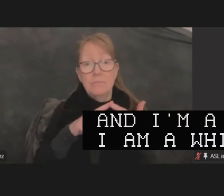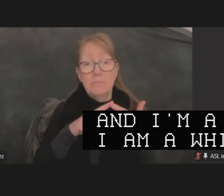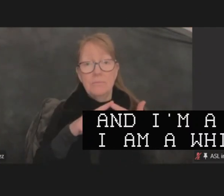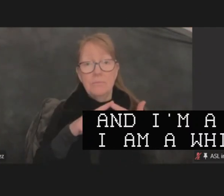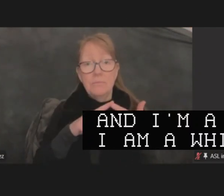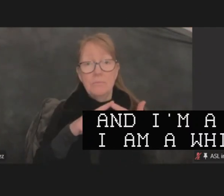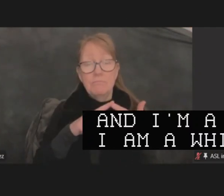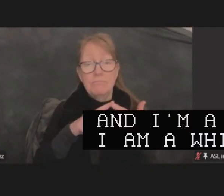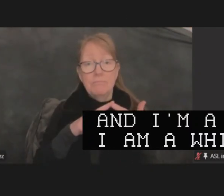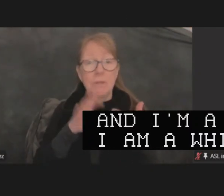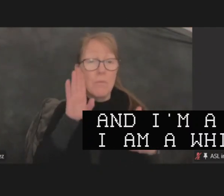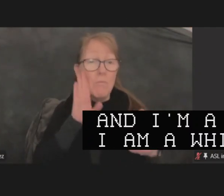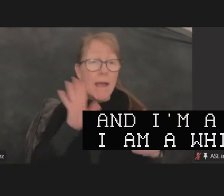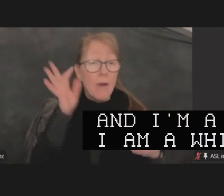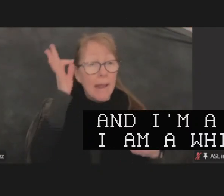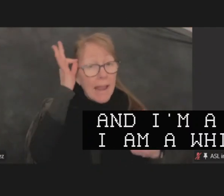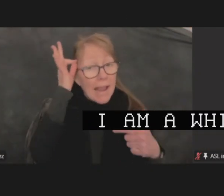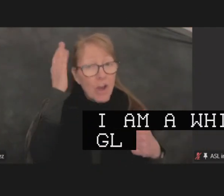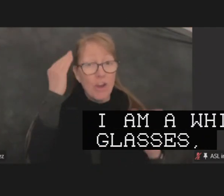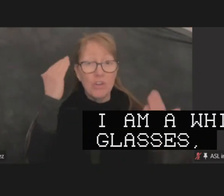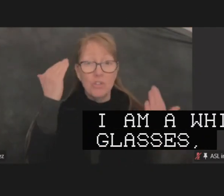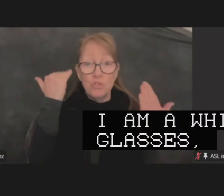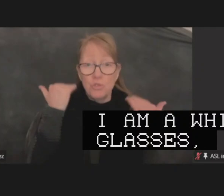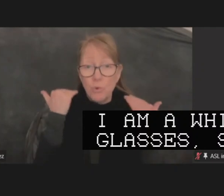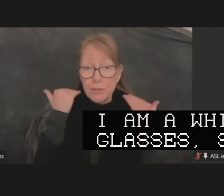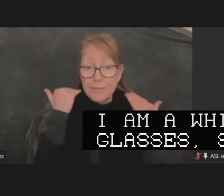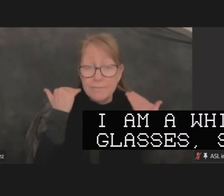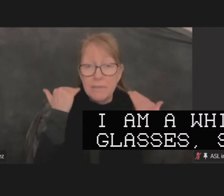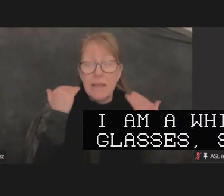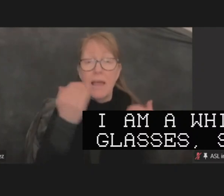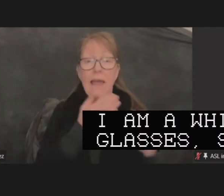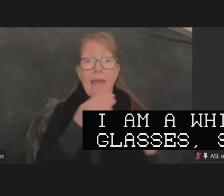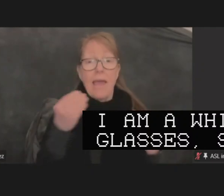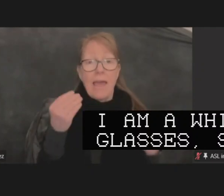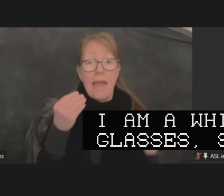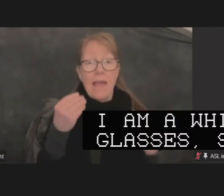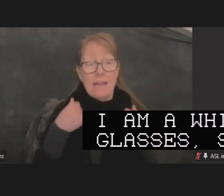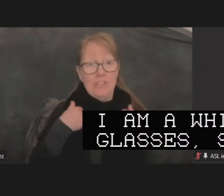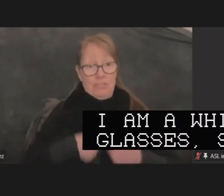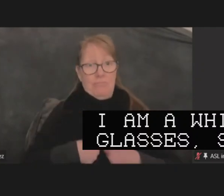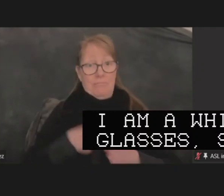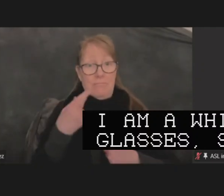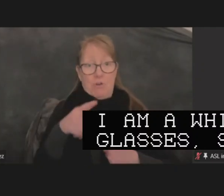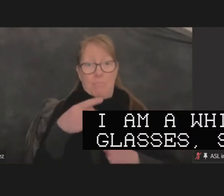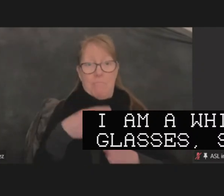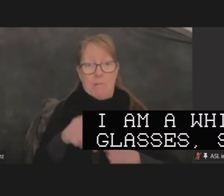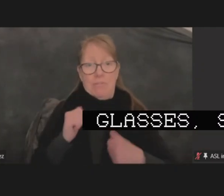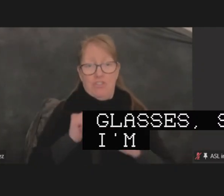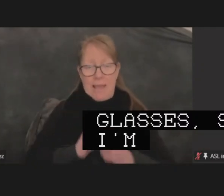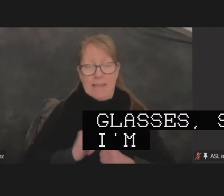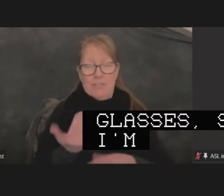brown hair, and I'm wearing a purple jacket tonight.